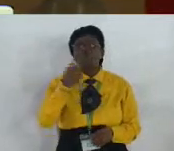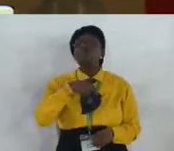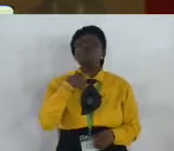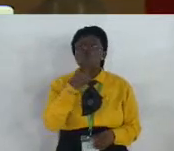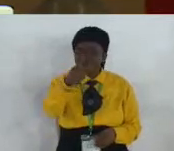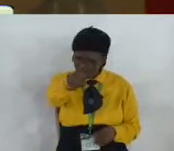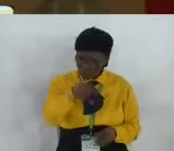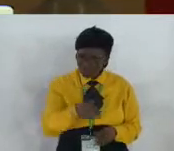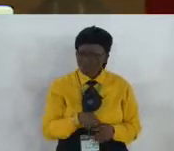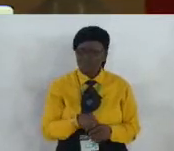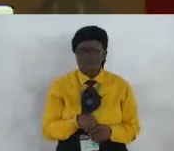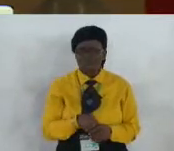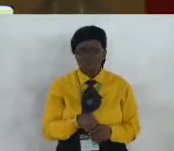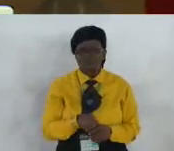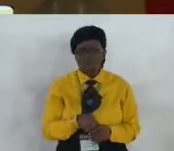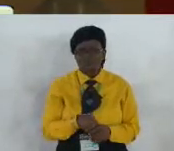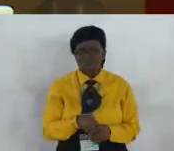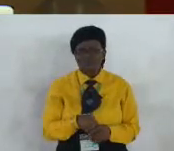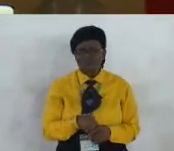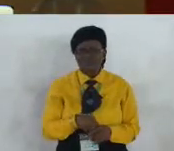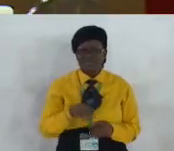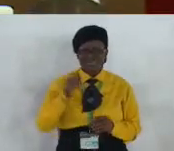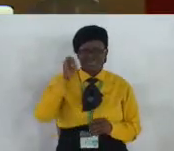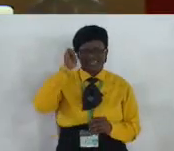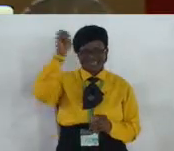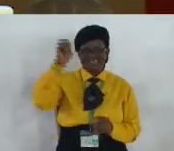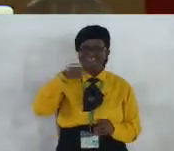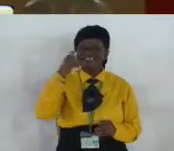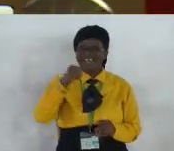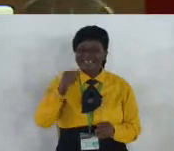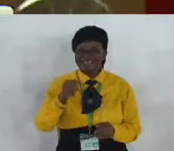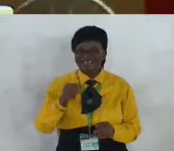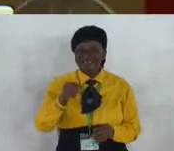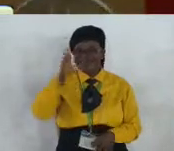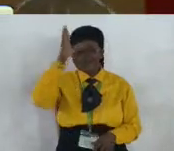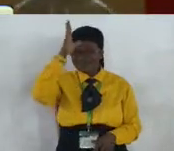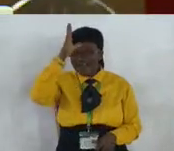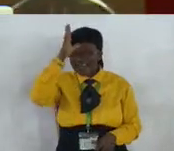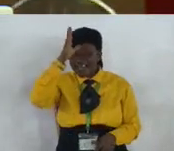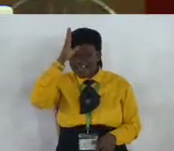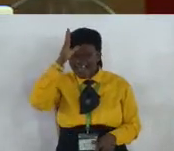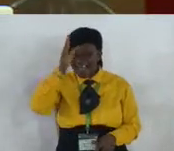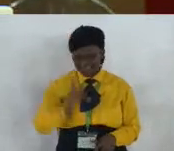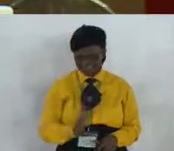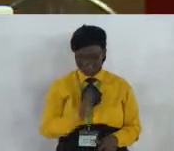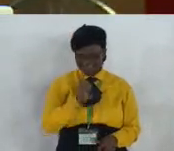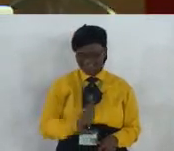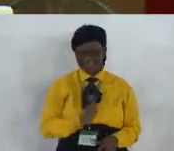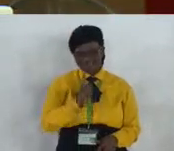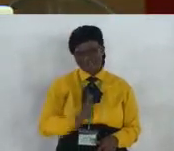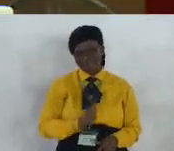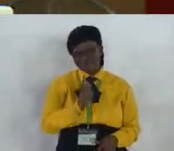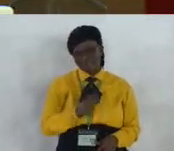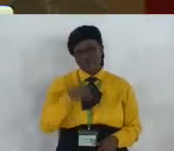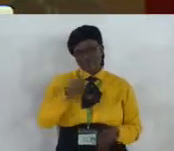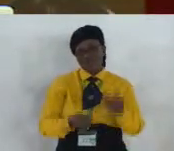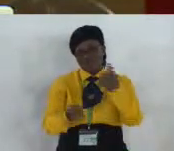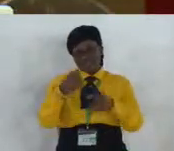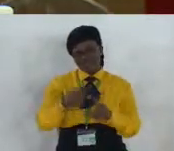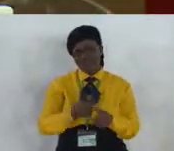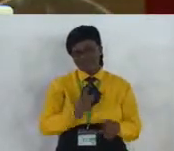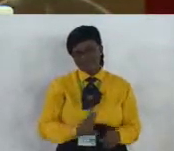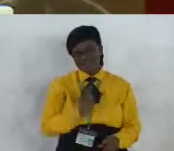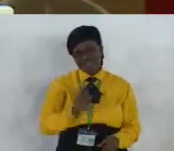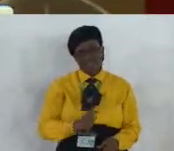you?" He said, "Baba Eko," that's Papa who came from Lagos.